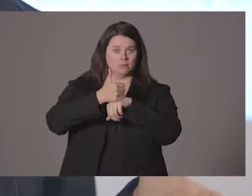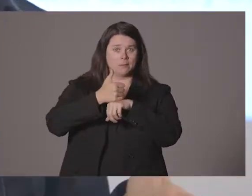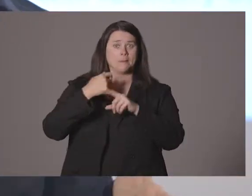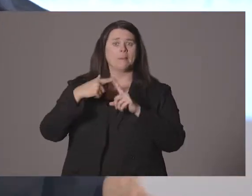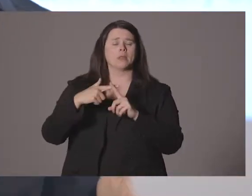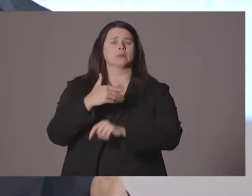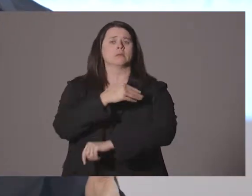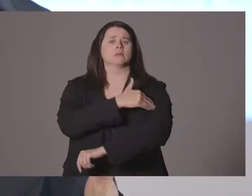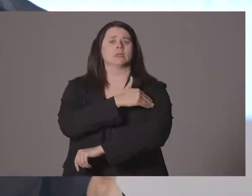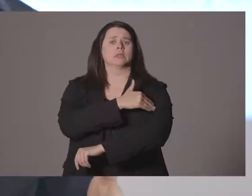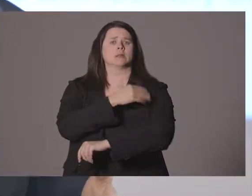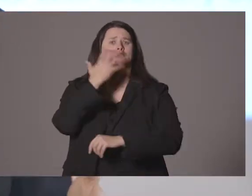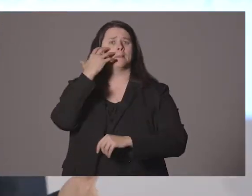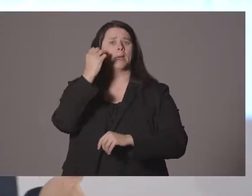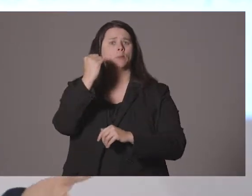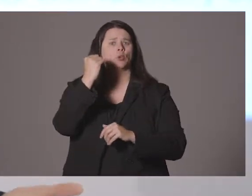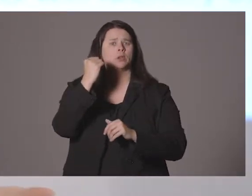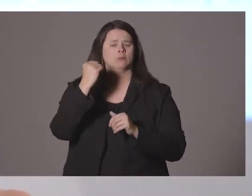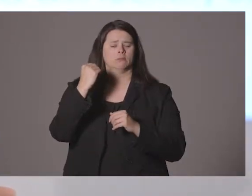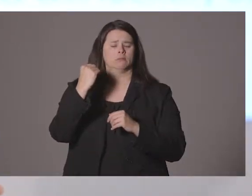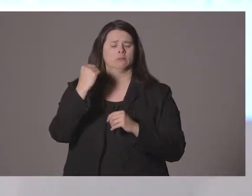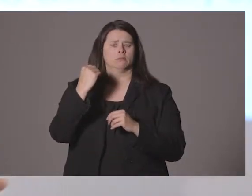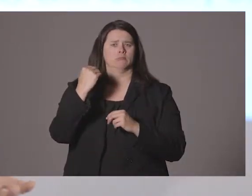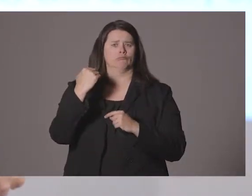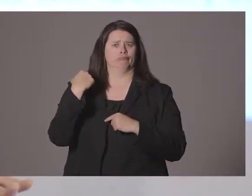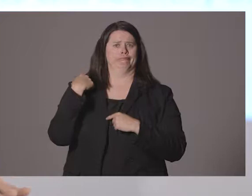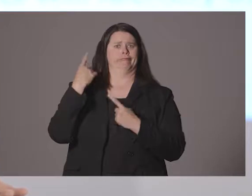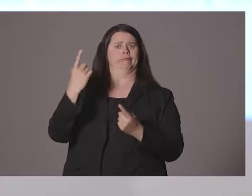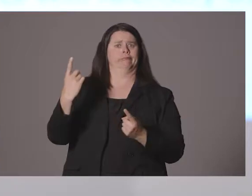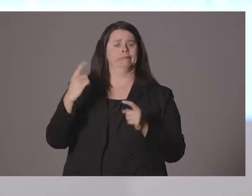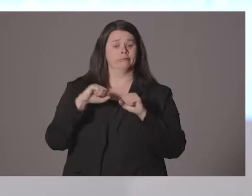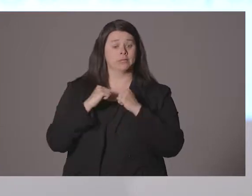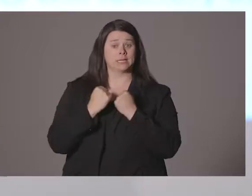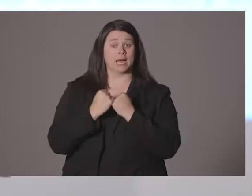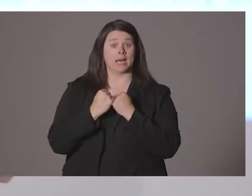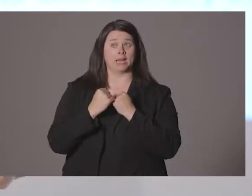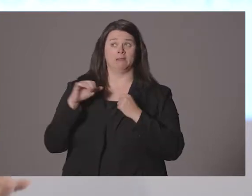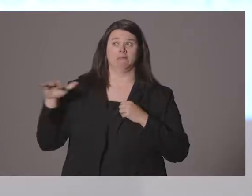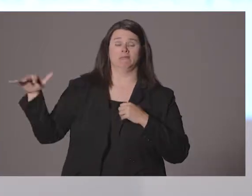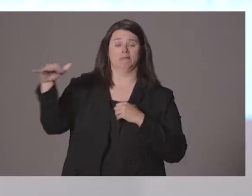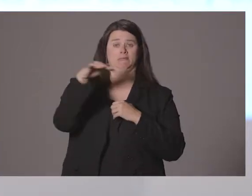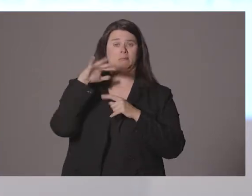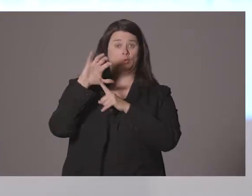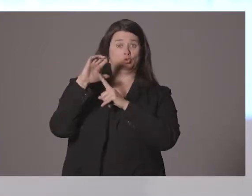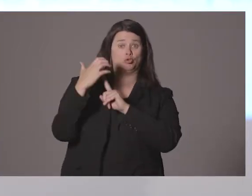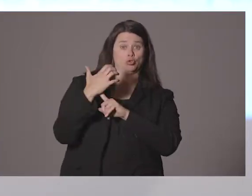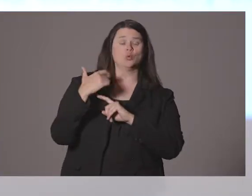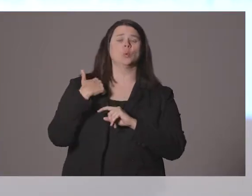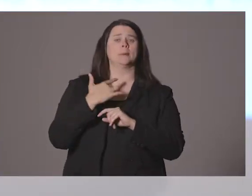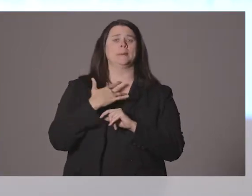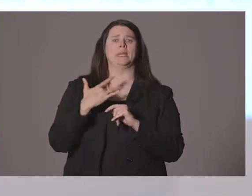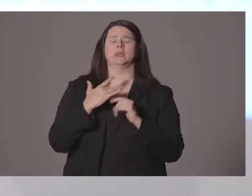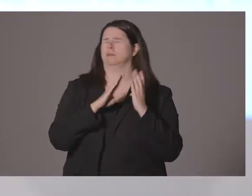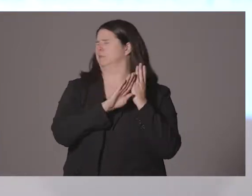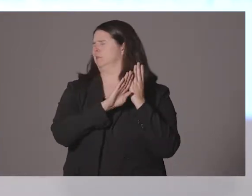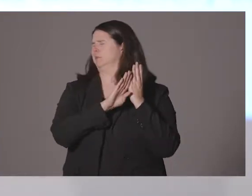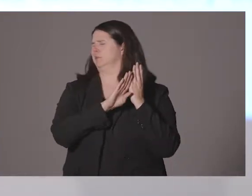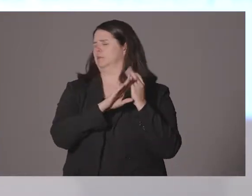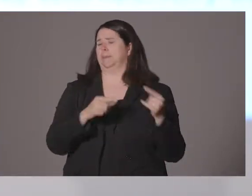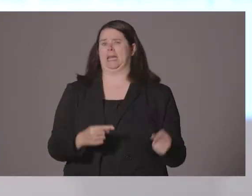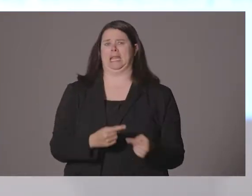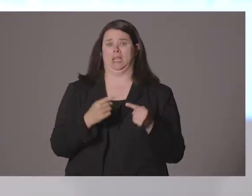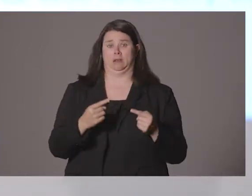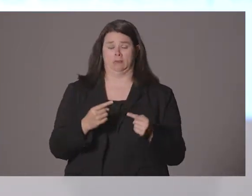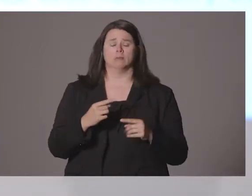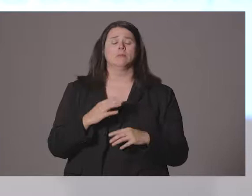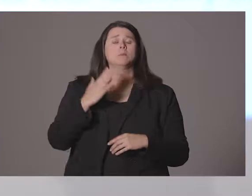to turn away. How many of you, when you go to the grocery store, somebody says, "How are you?" without actually caring how